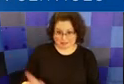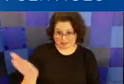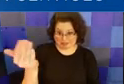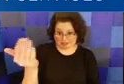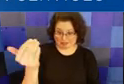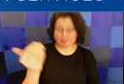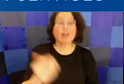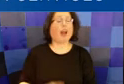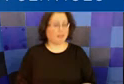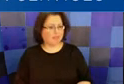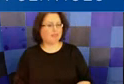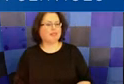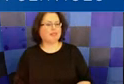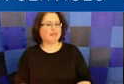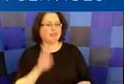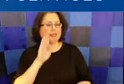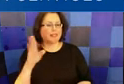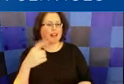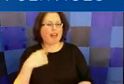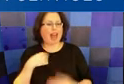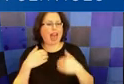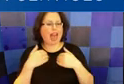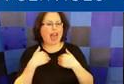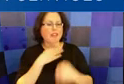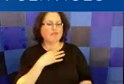Sure. I just have a question.